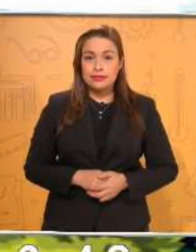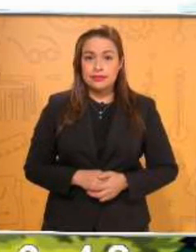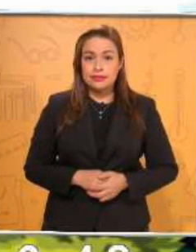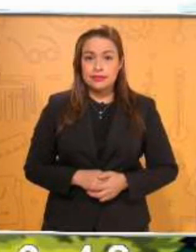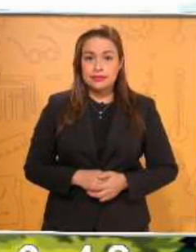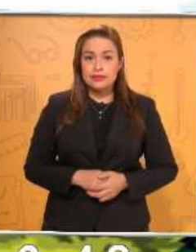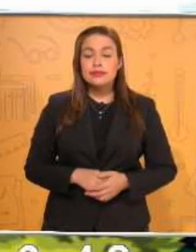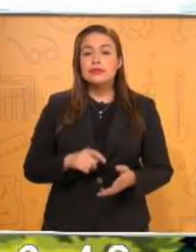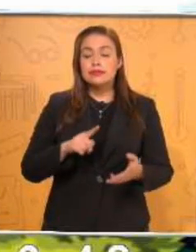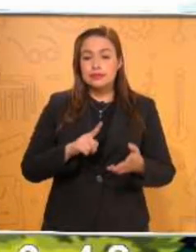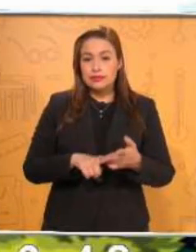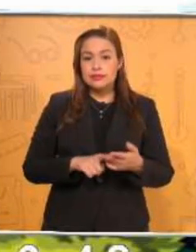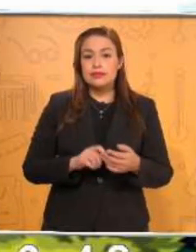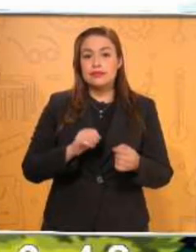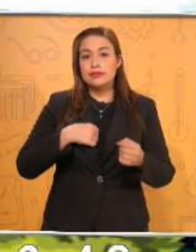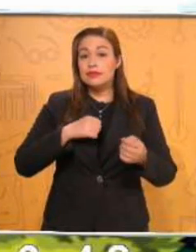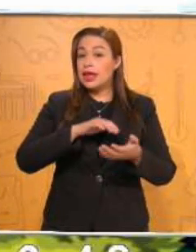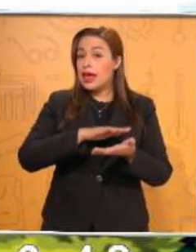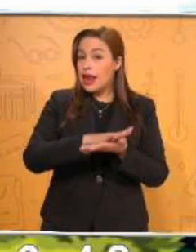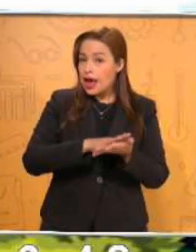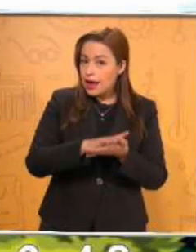was washing.